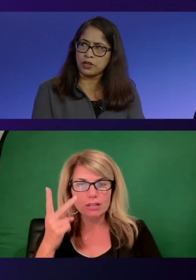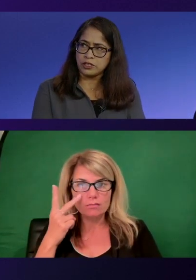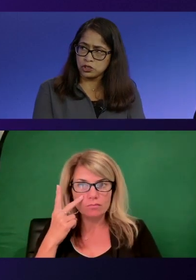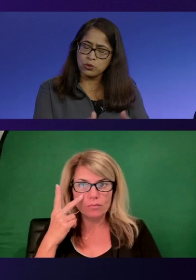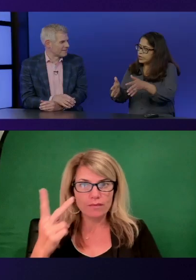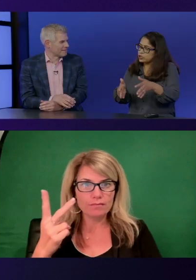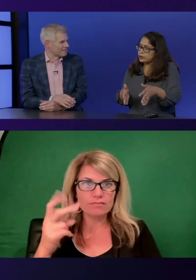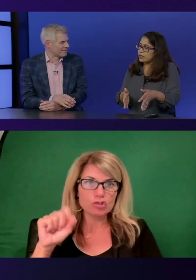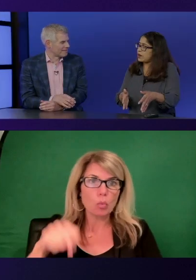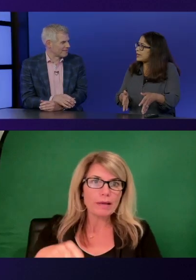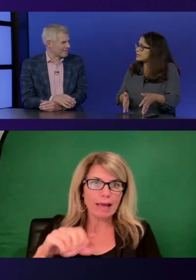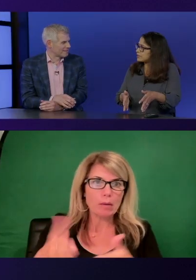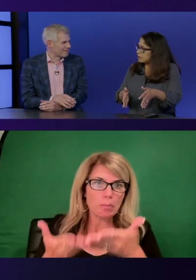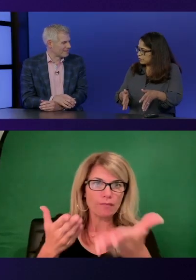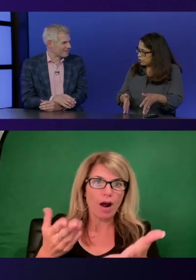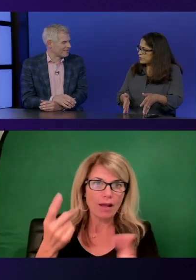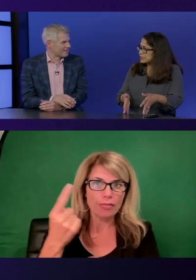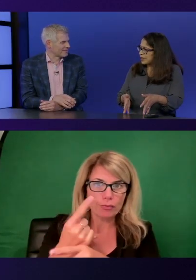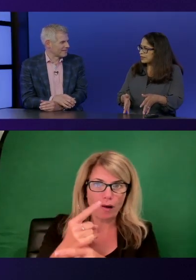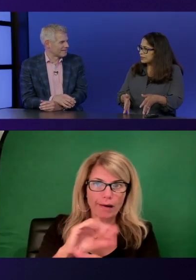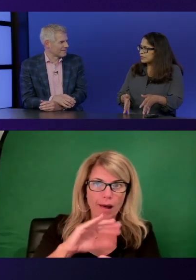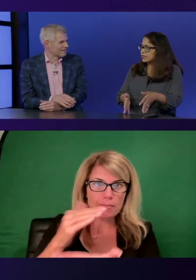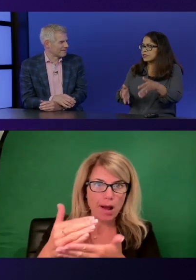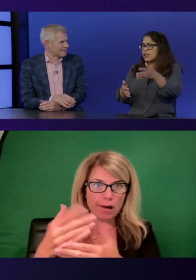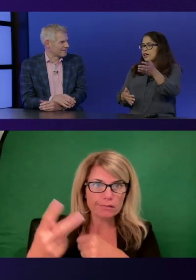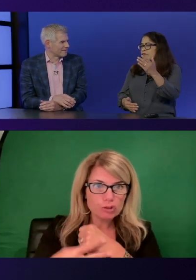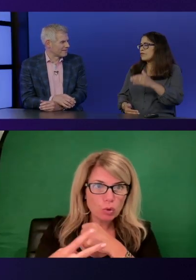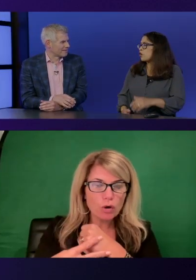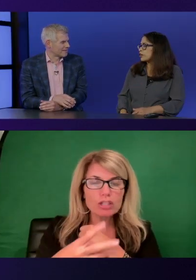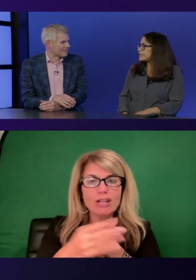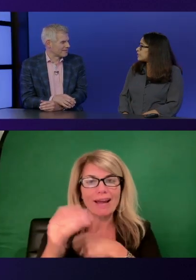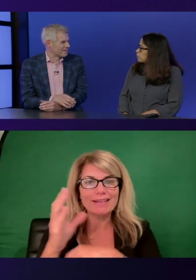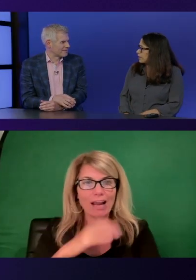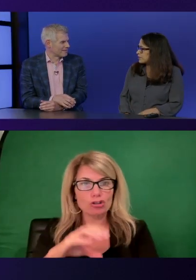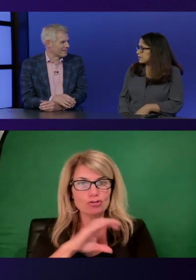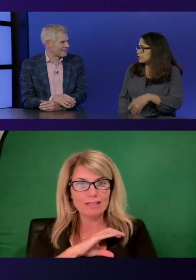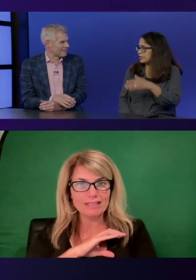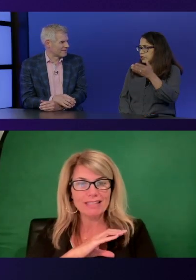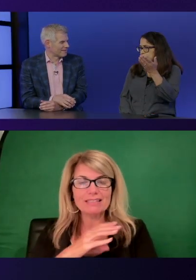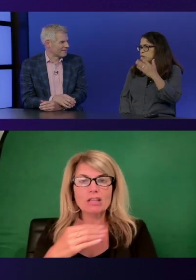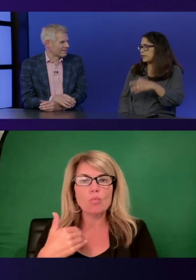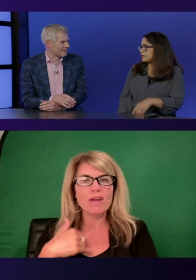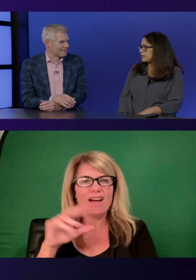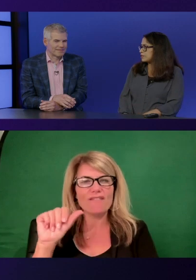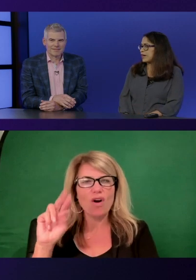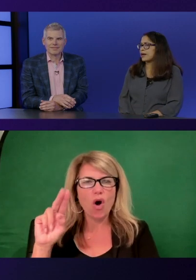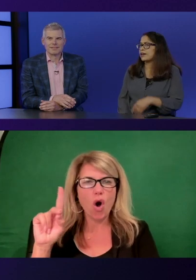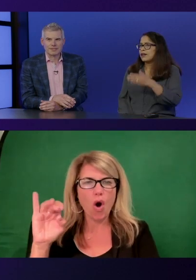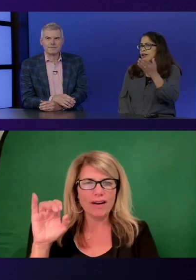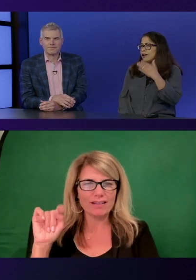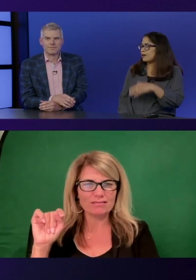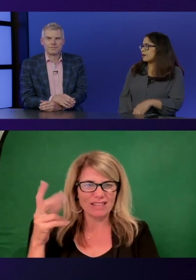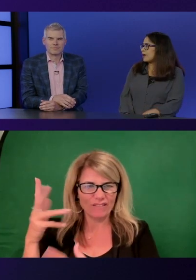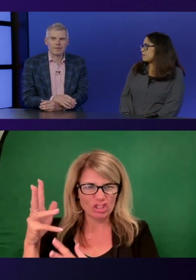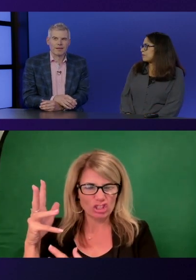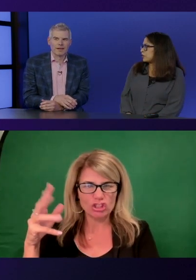of storage with the right performance characteristics, we have audited one such database with a Stack